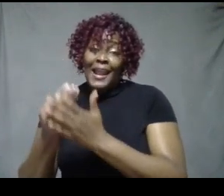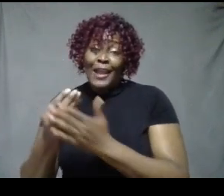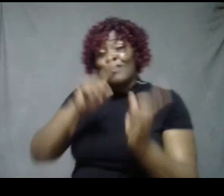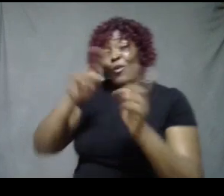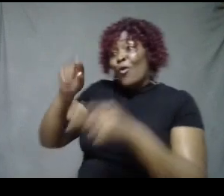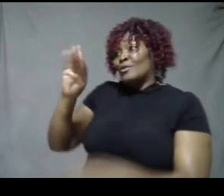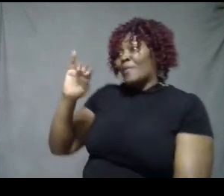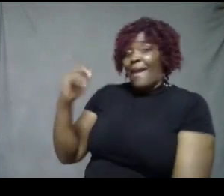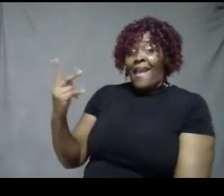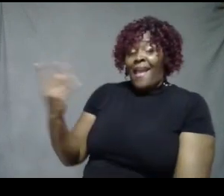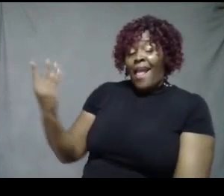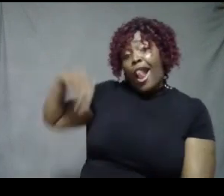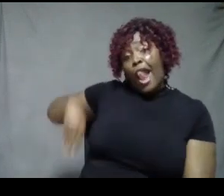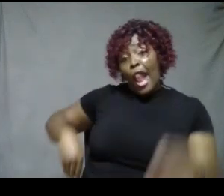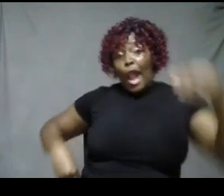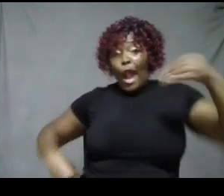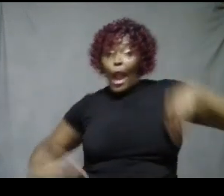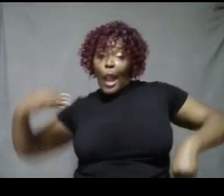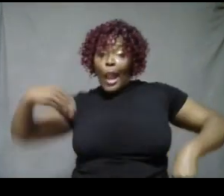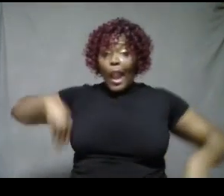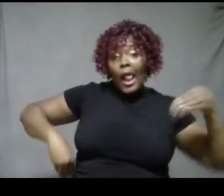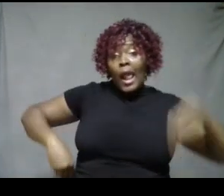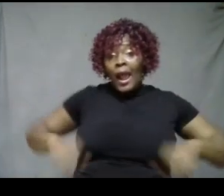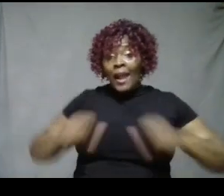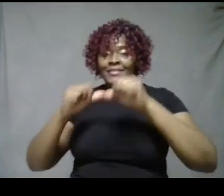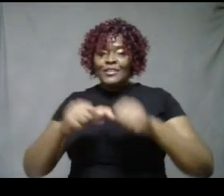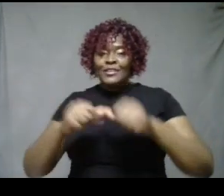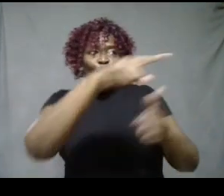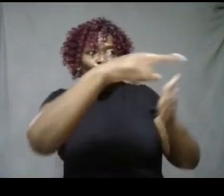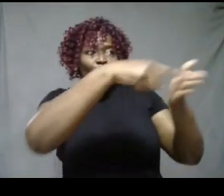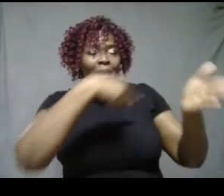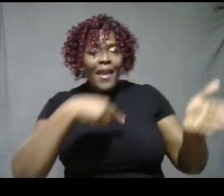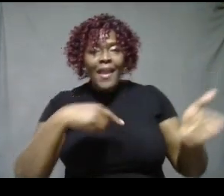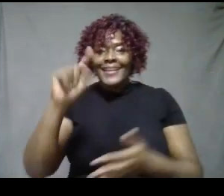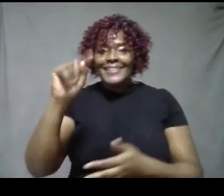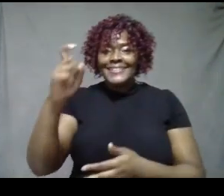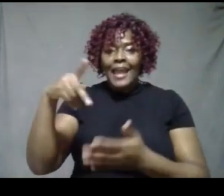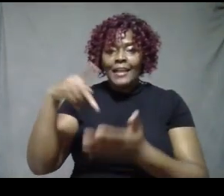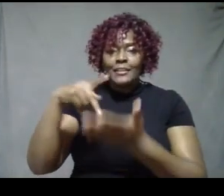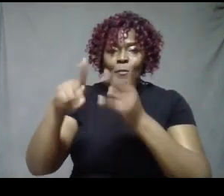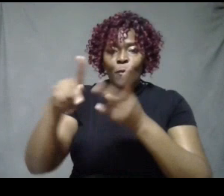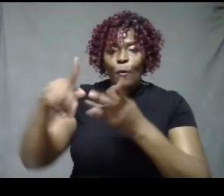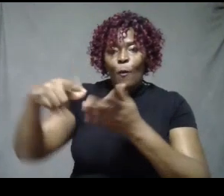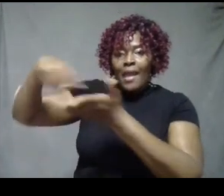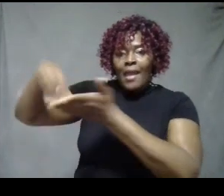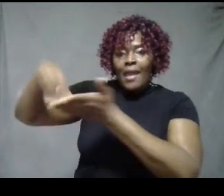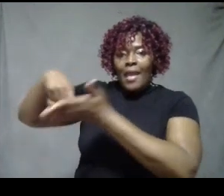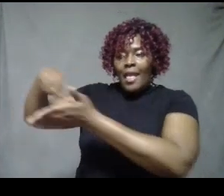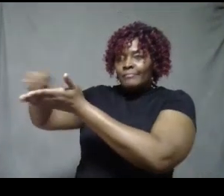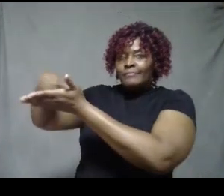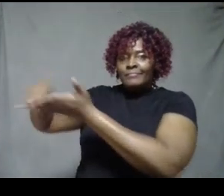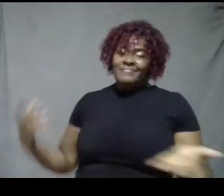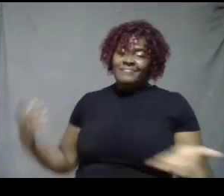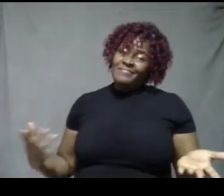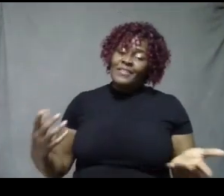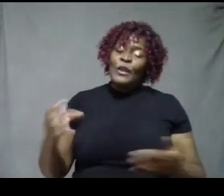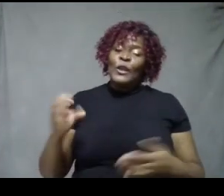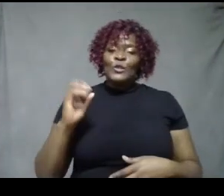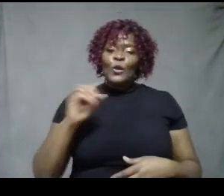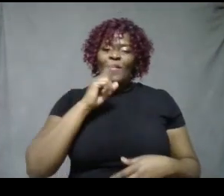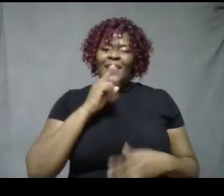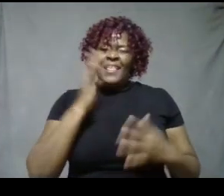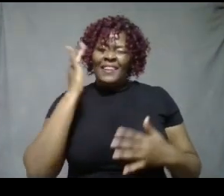expense and at the taxpayers' expense. That is one of the main reasons that I urge you to move forward with the settlement